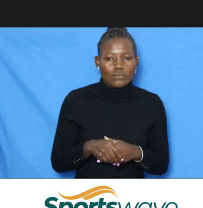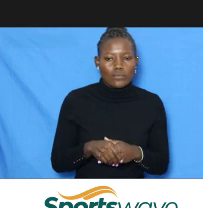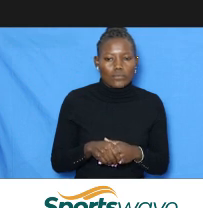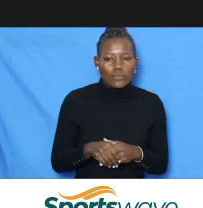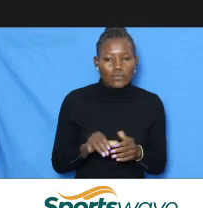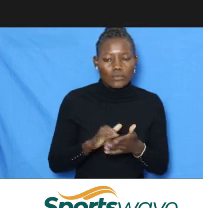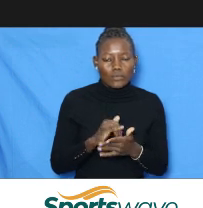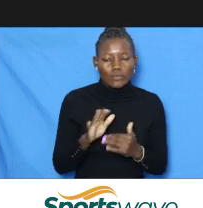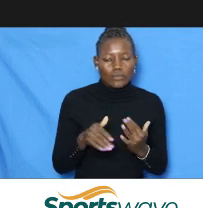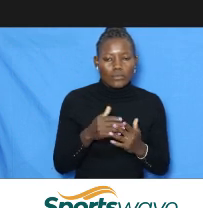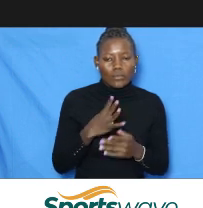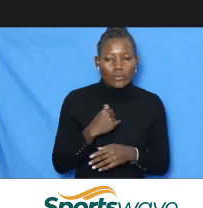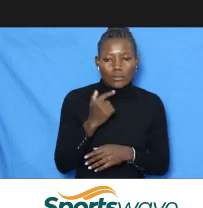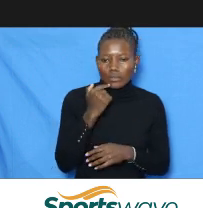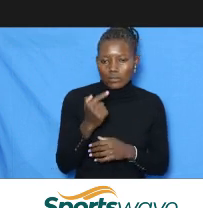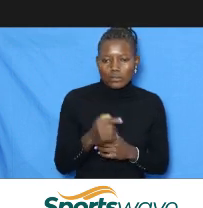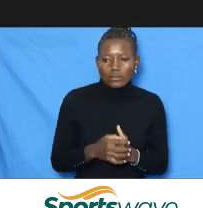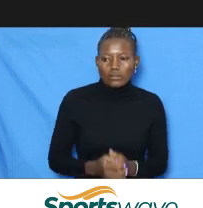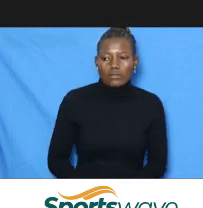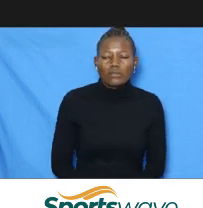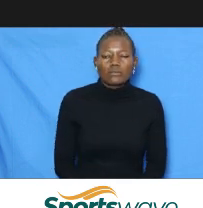what I wanted to respond.